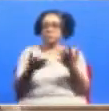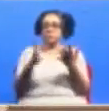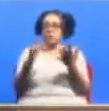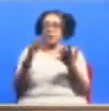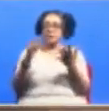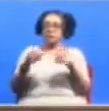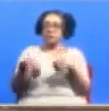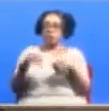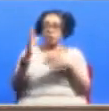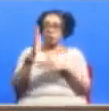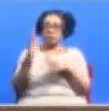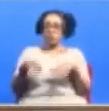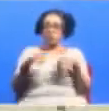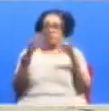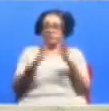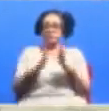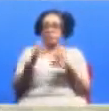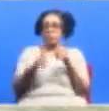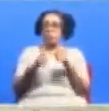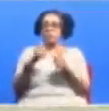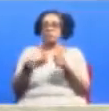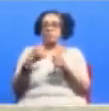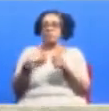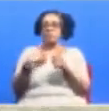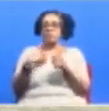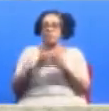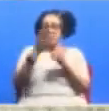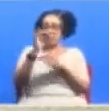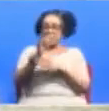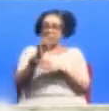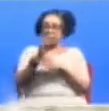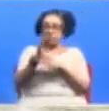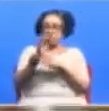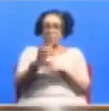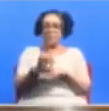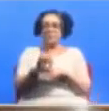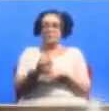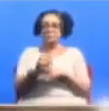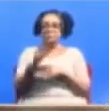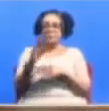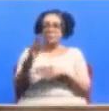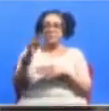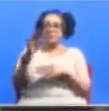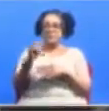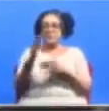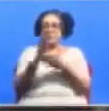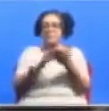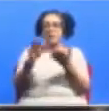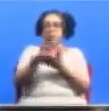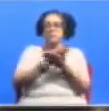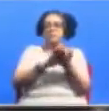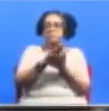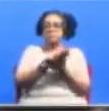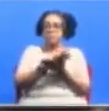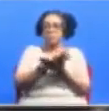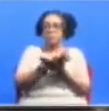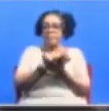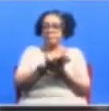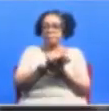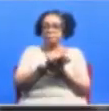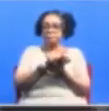officers suspected of aiding and facilitating rustlers in banditry-prone areas. Mahali wewe